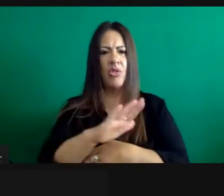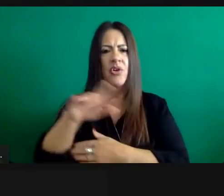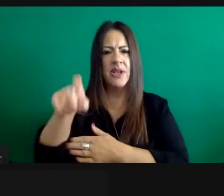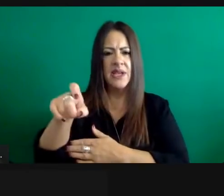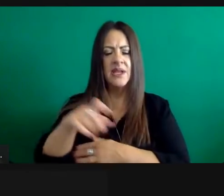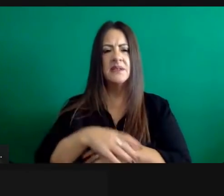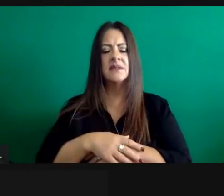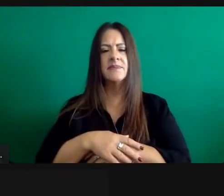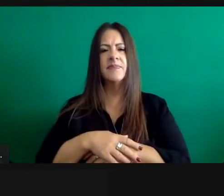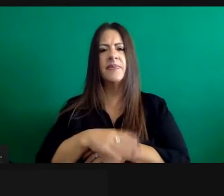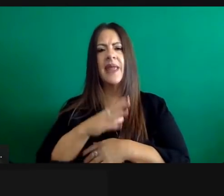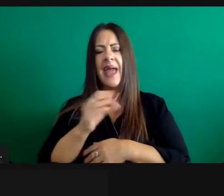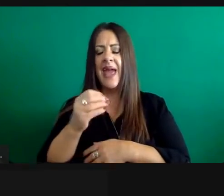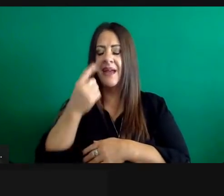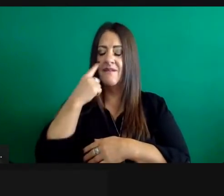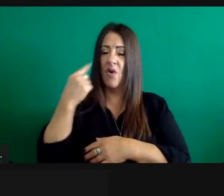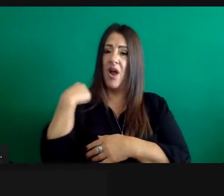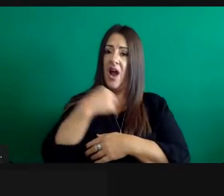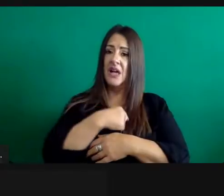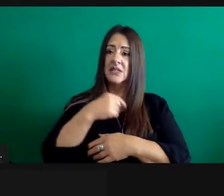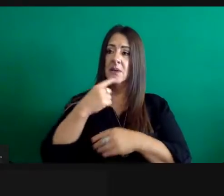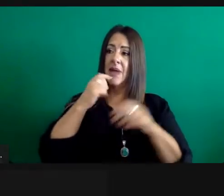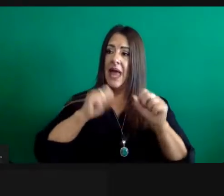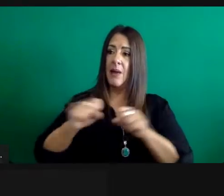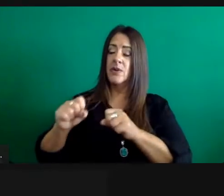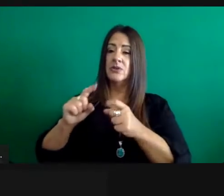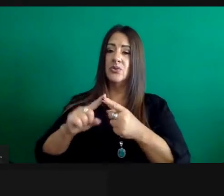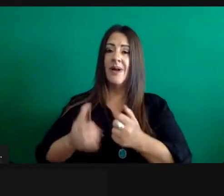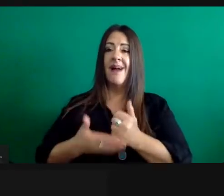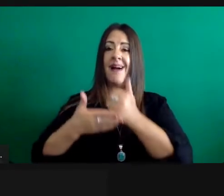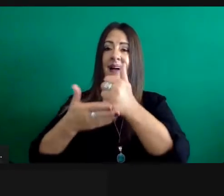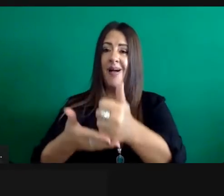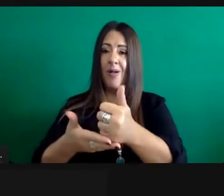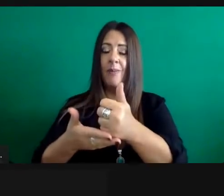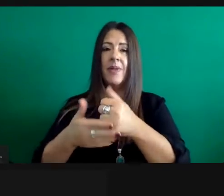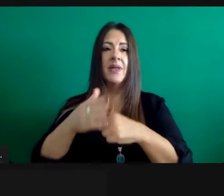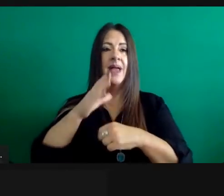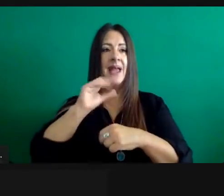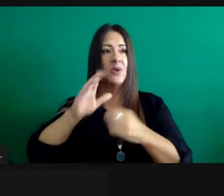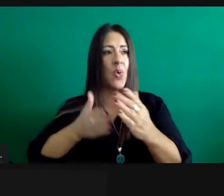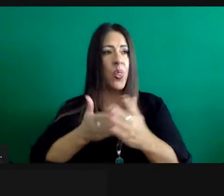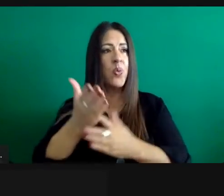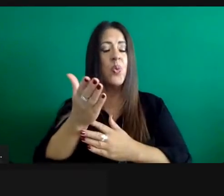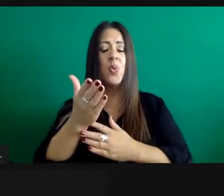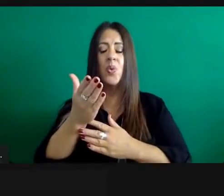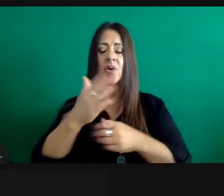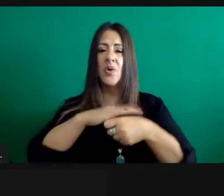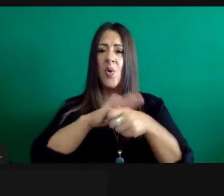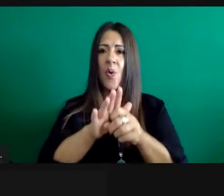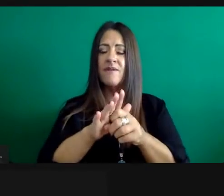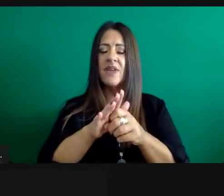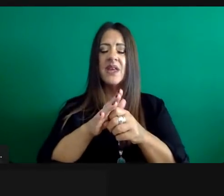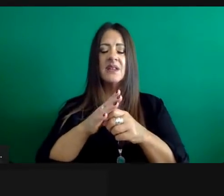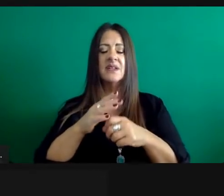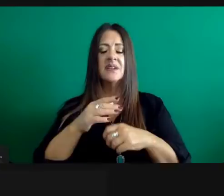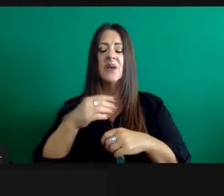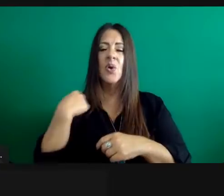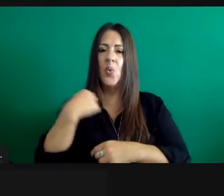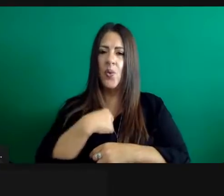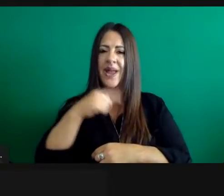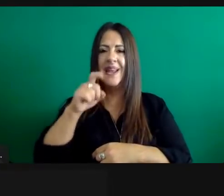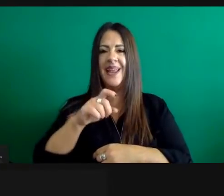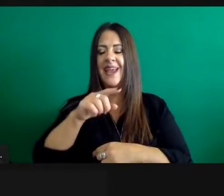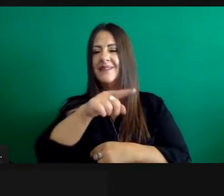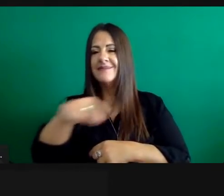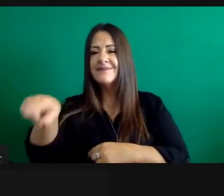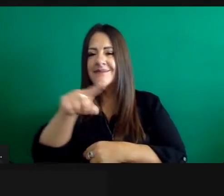reinforcing that in order for us to really get through this difficult time, we need the actions of our communities